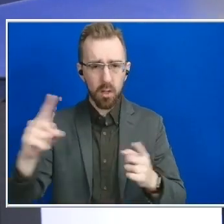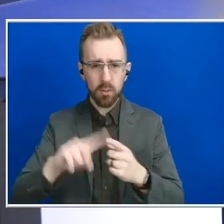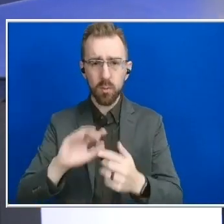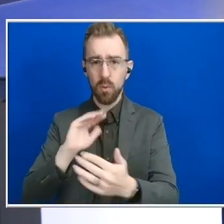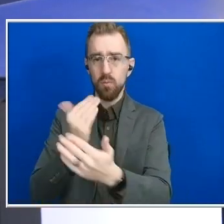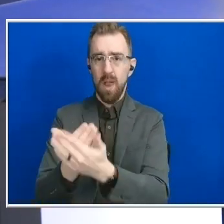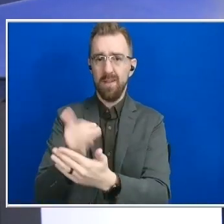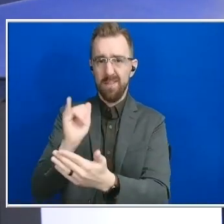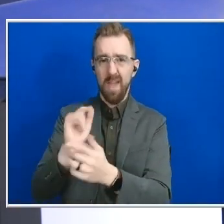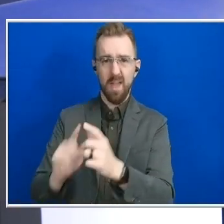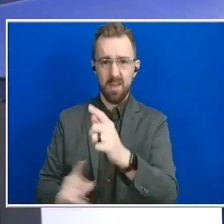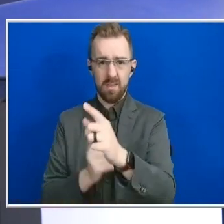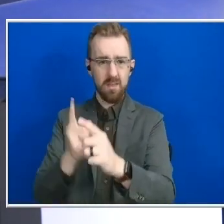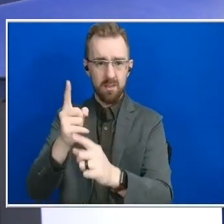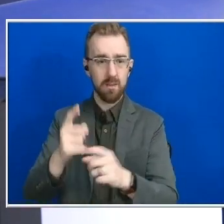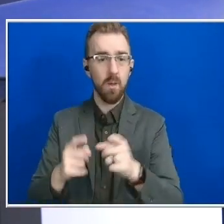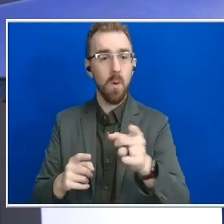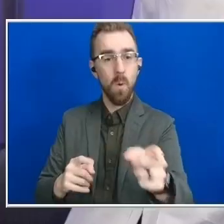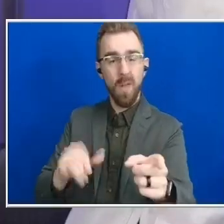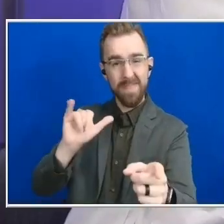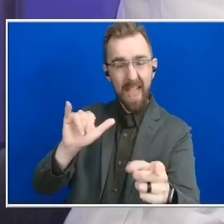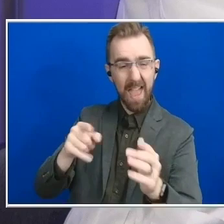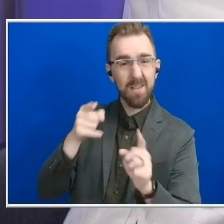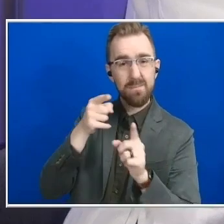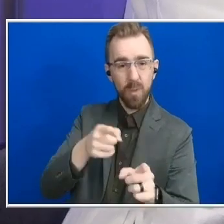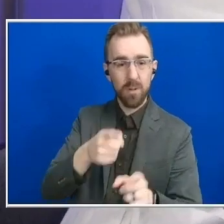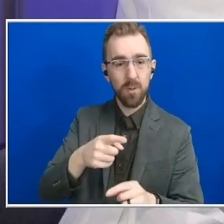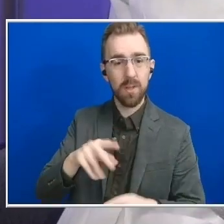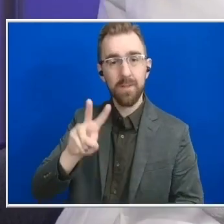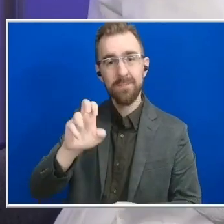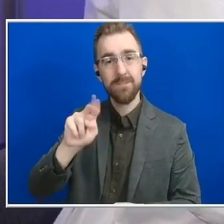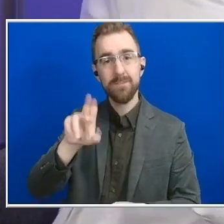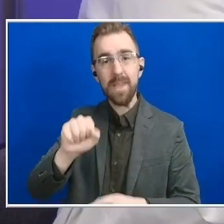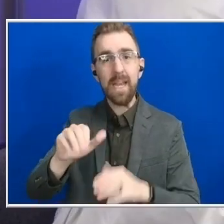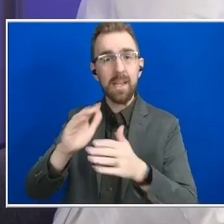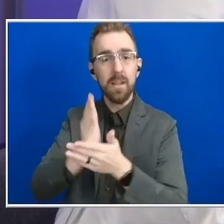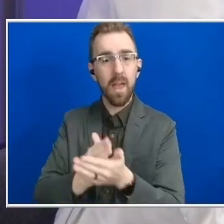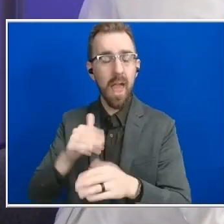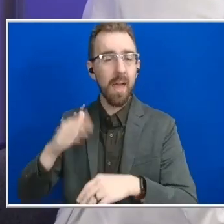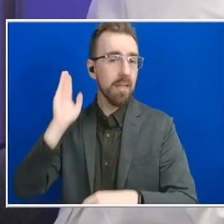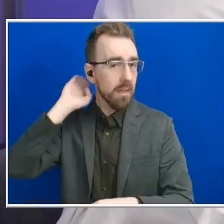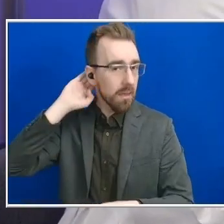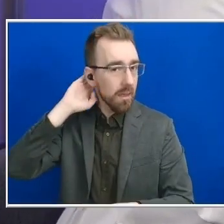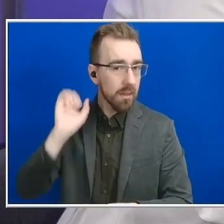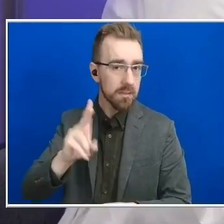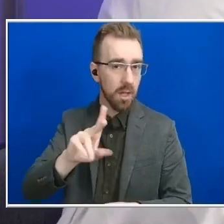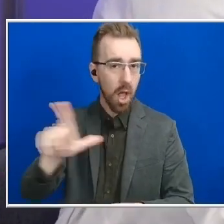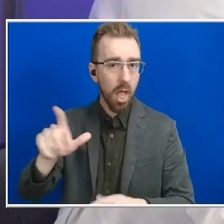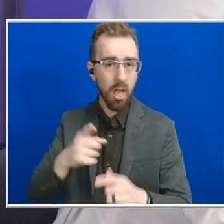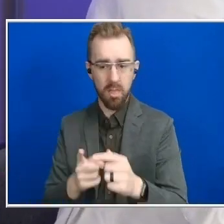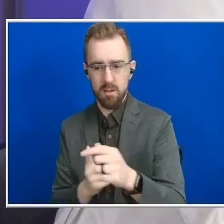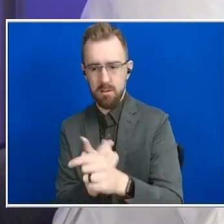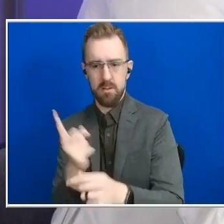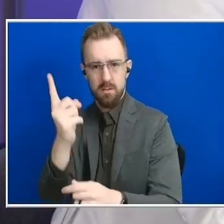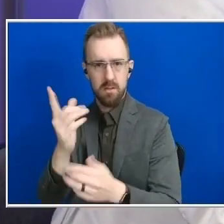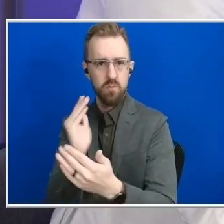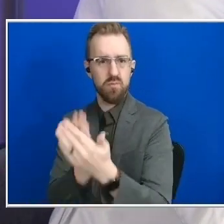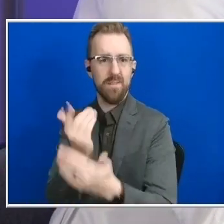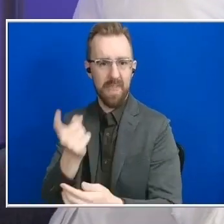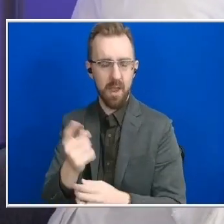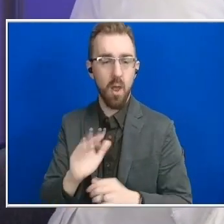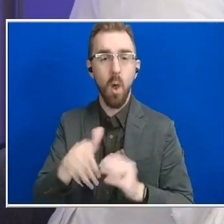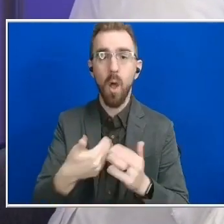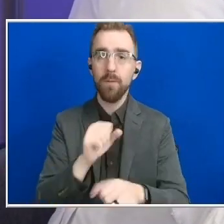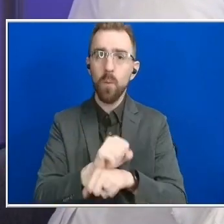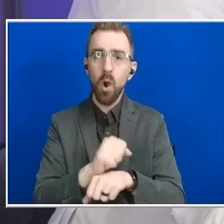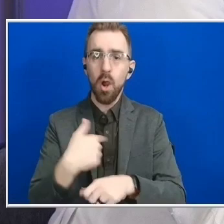us accessing the venous compartment at the base of the skull. We do all of this work watching a large